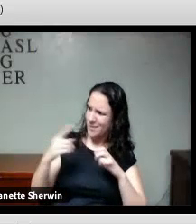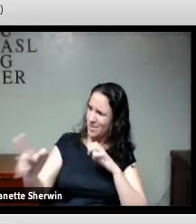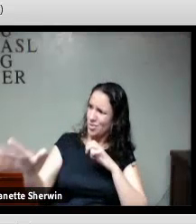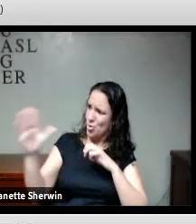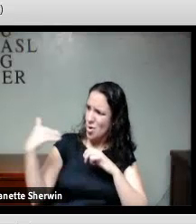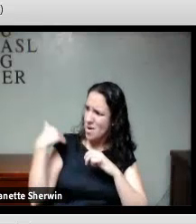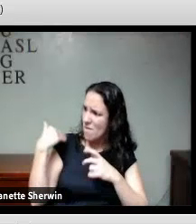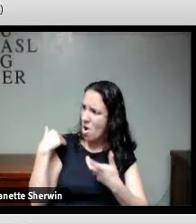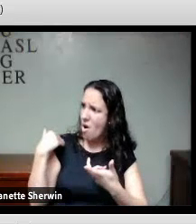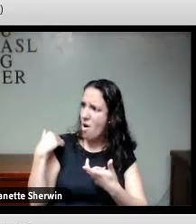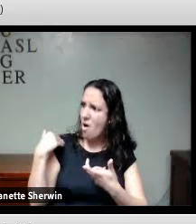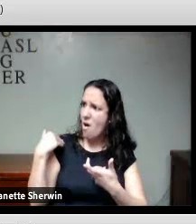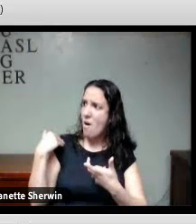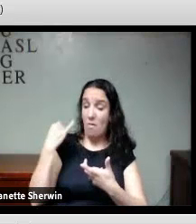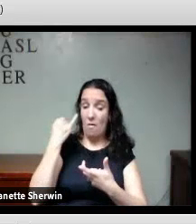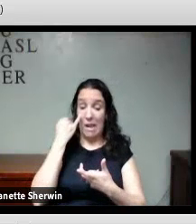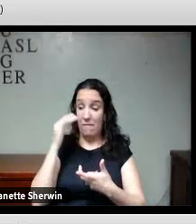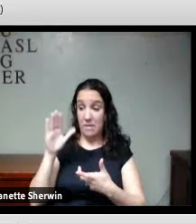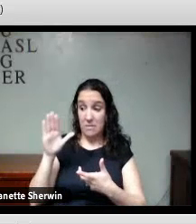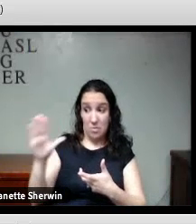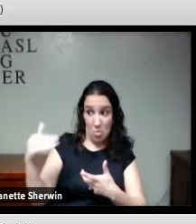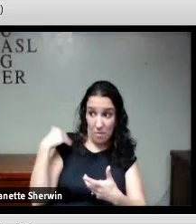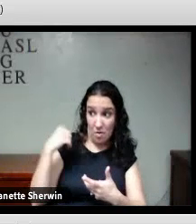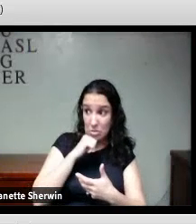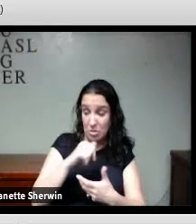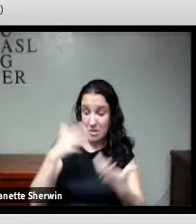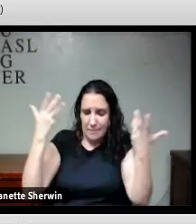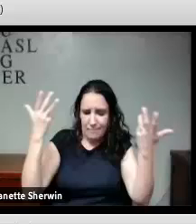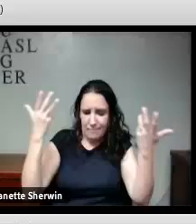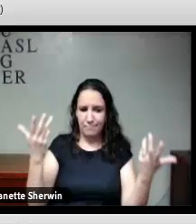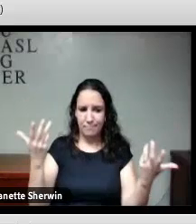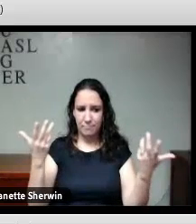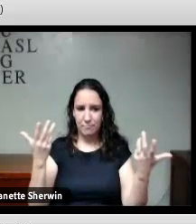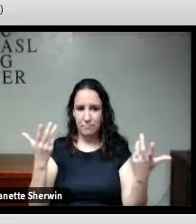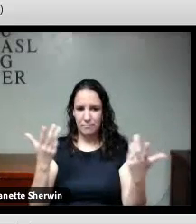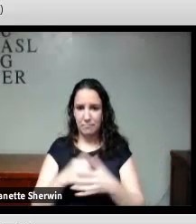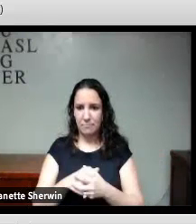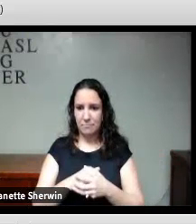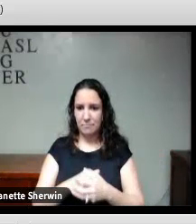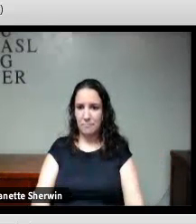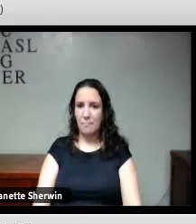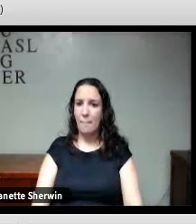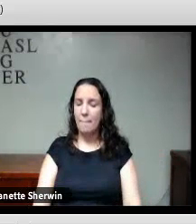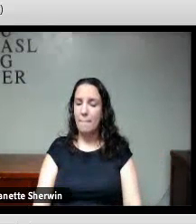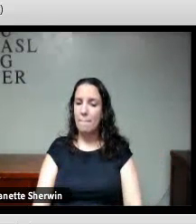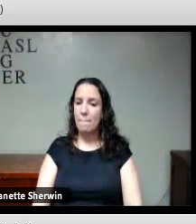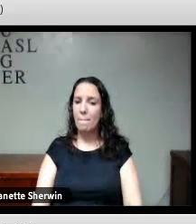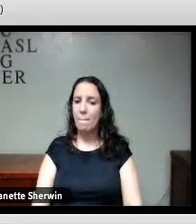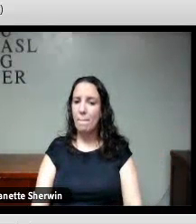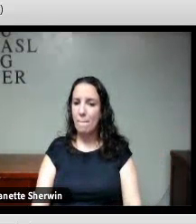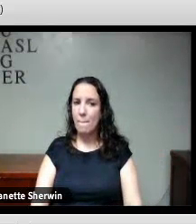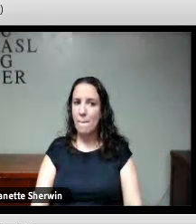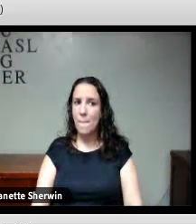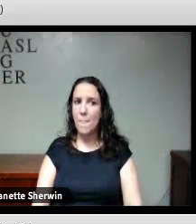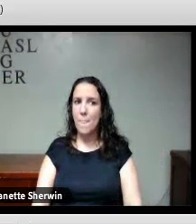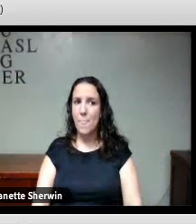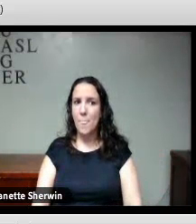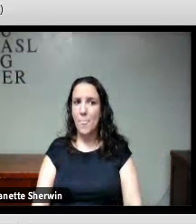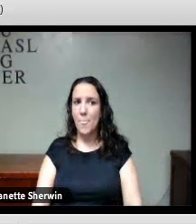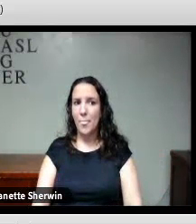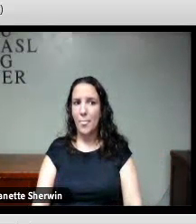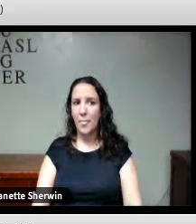it? Whether or not you perceive it was that big of a deal, that's what they perceive. So we need to understand that